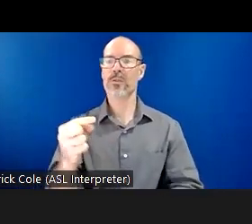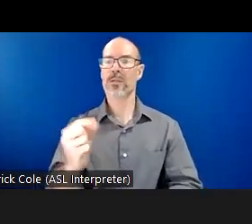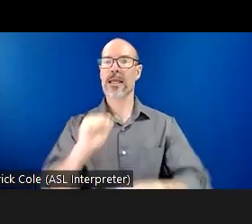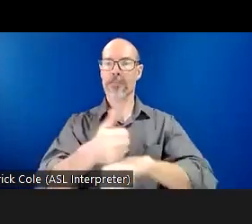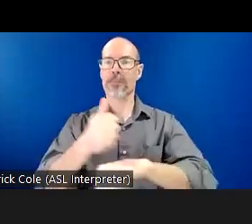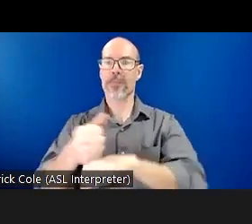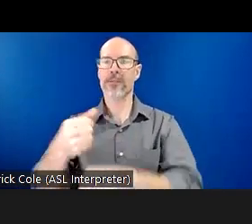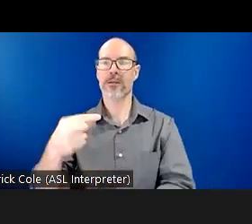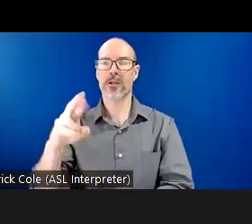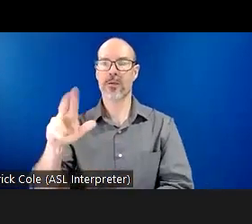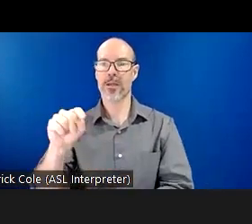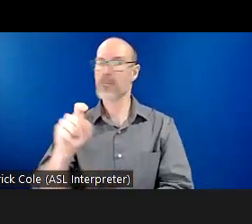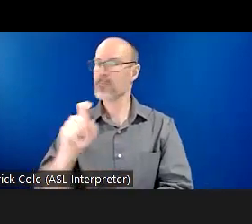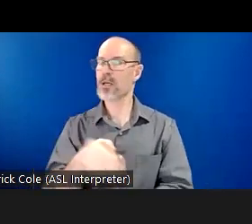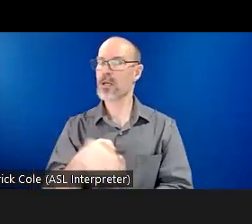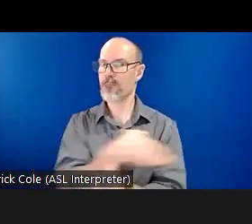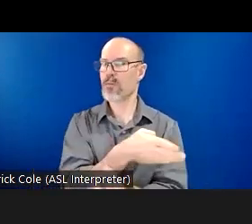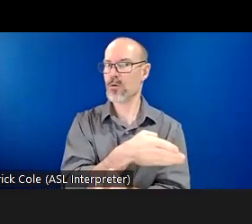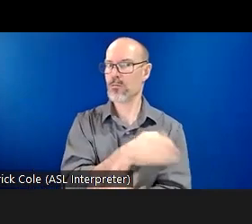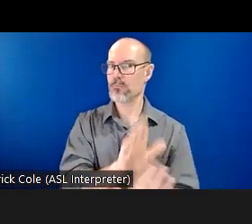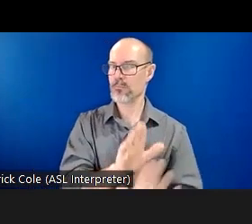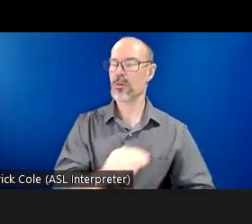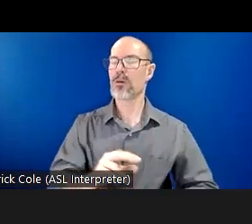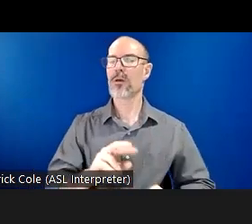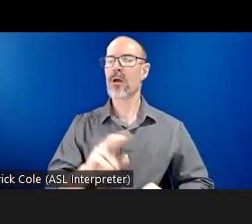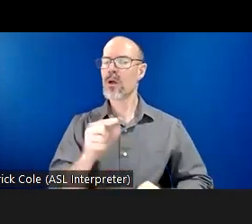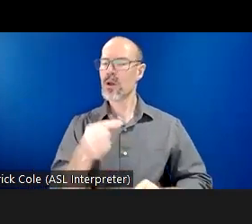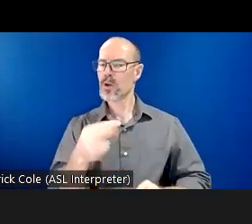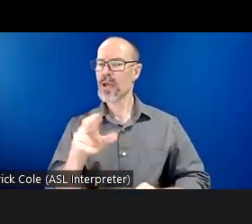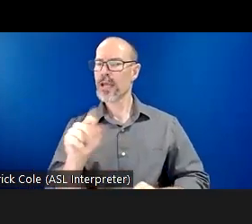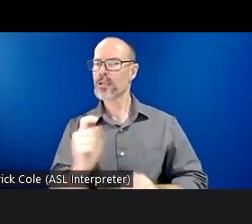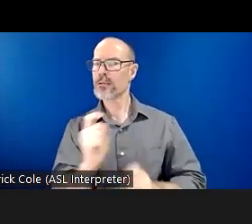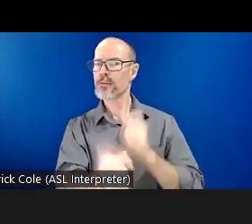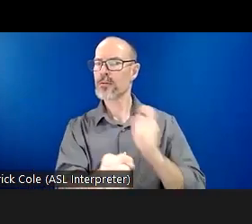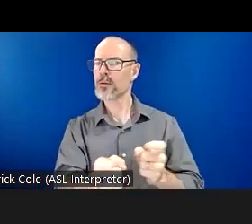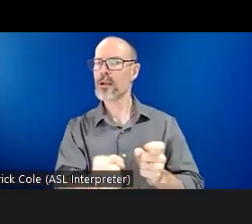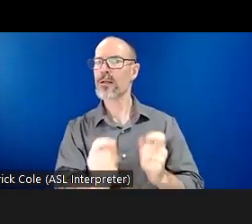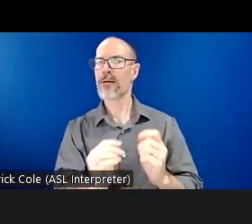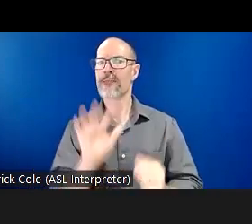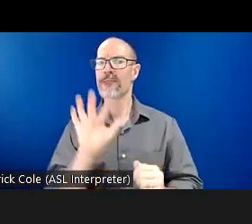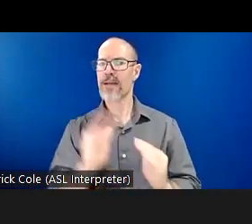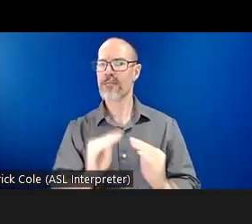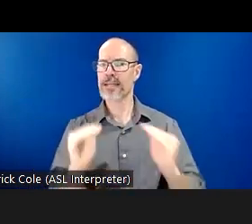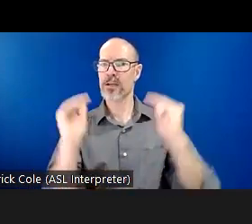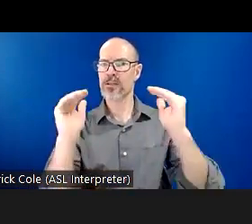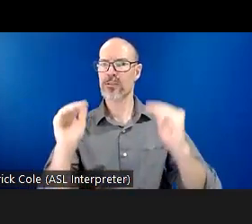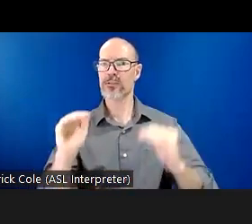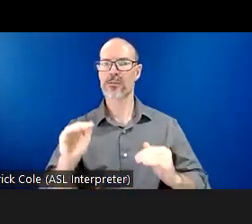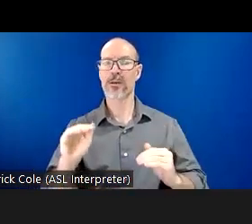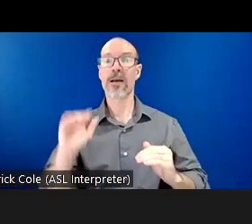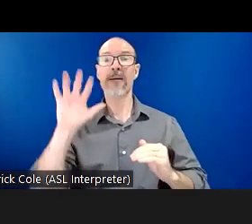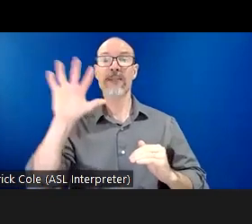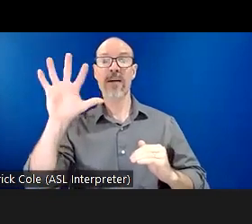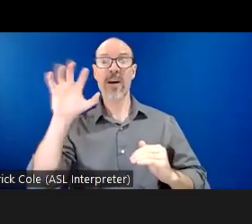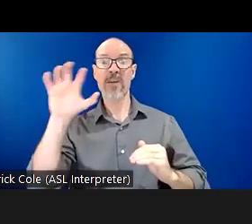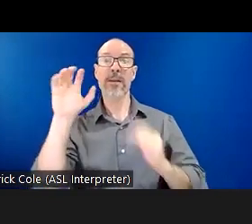think, 5 different tiers, ranging from $2 million to $500 million. The